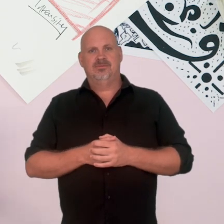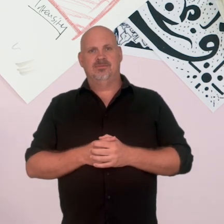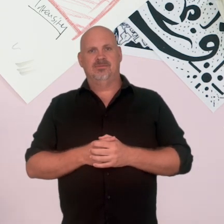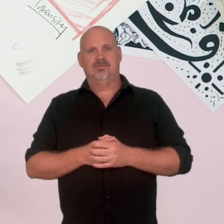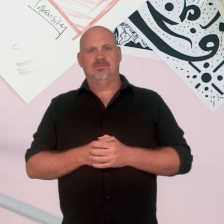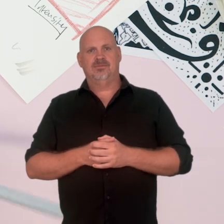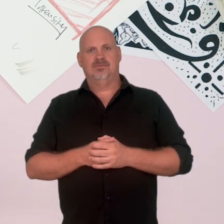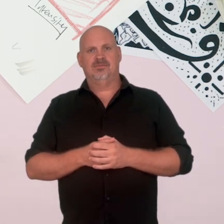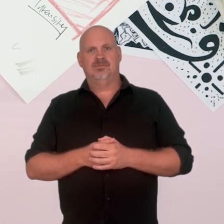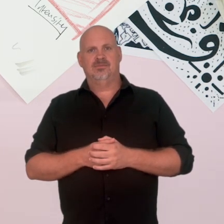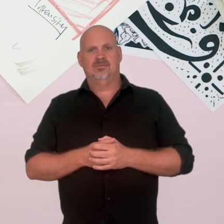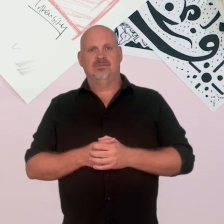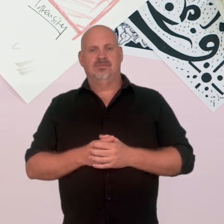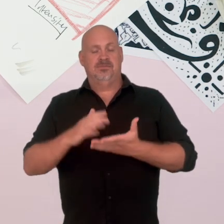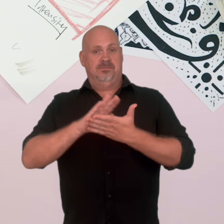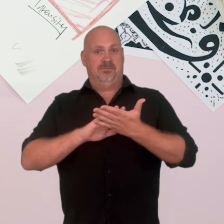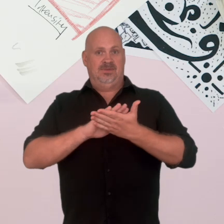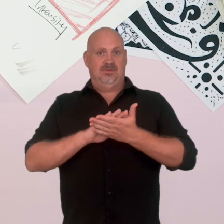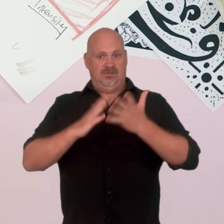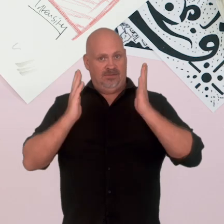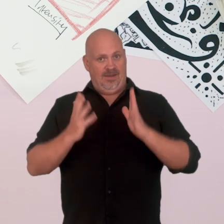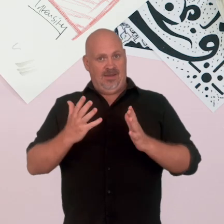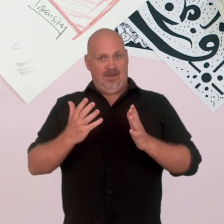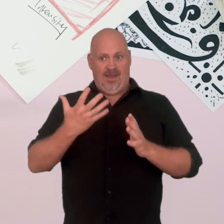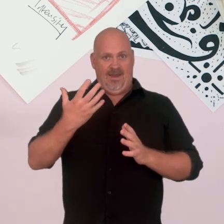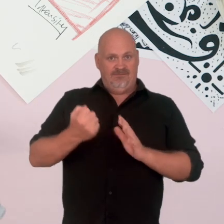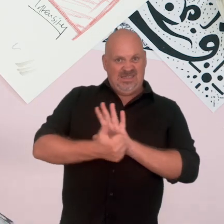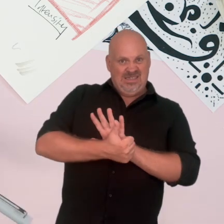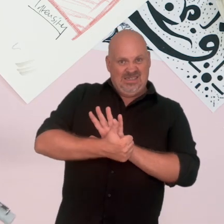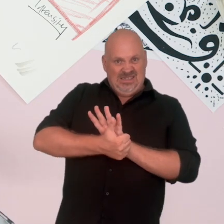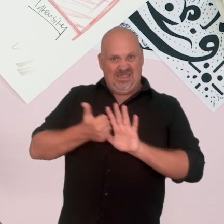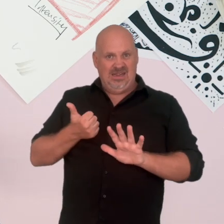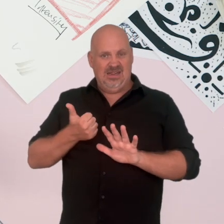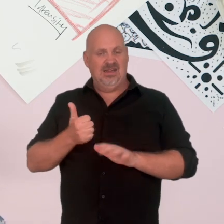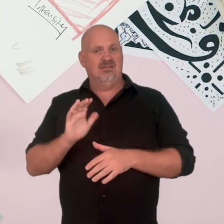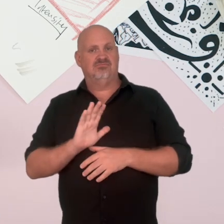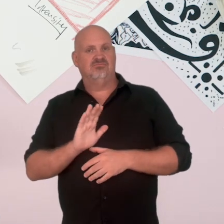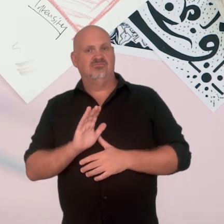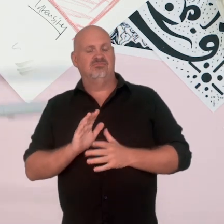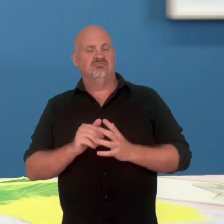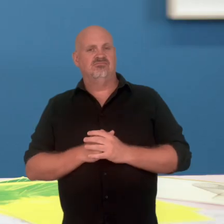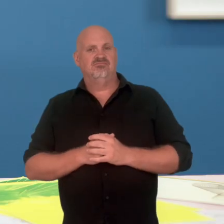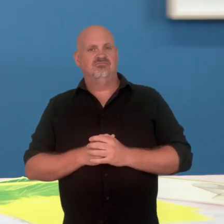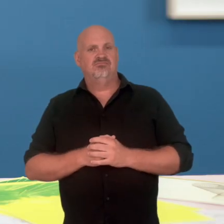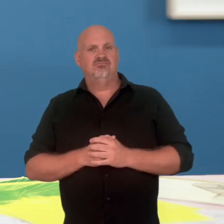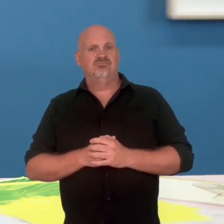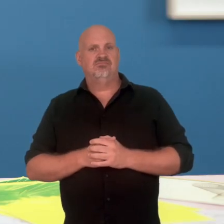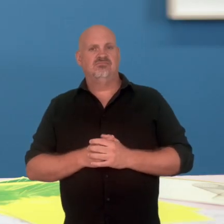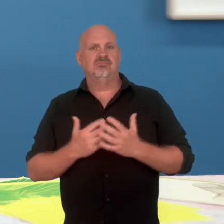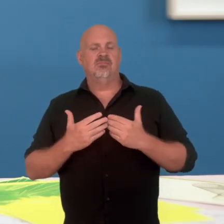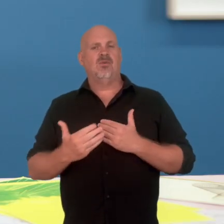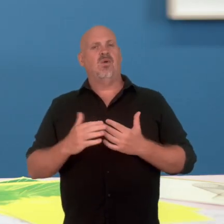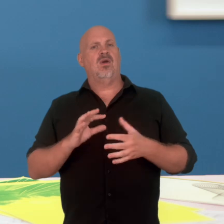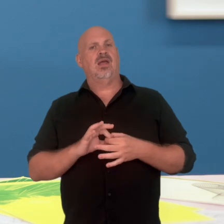which isn't necessarily about having skills. It's more to do